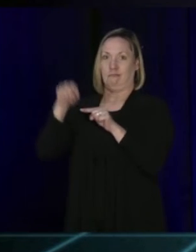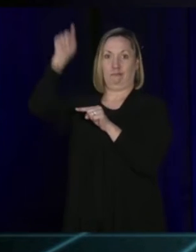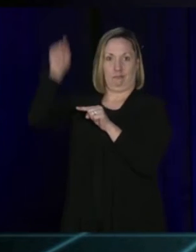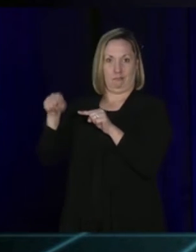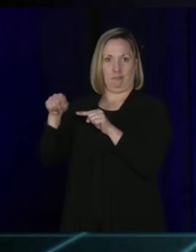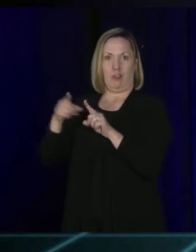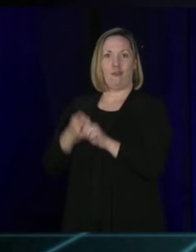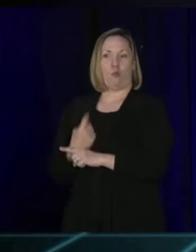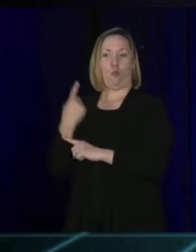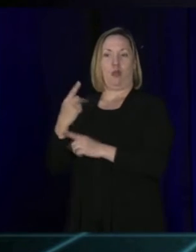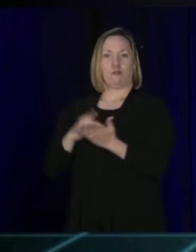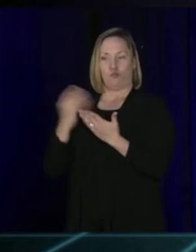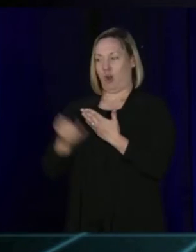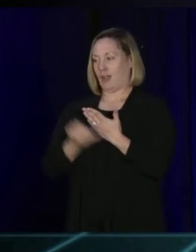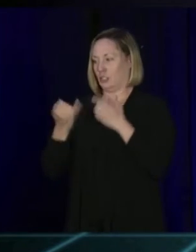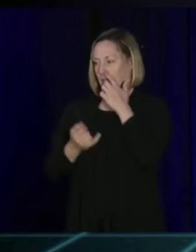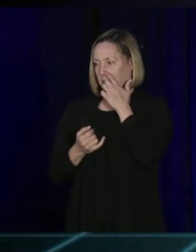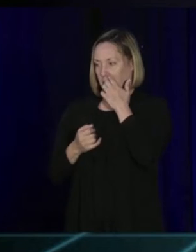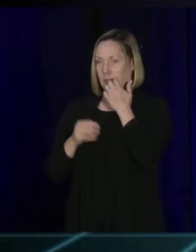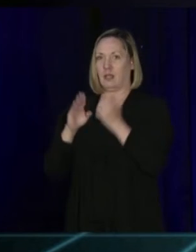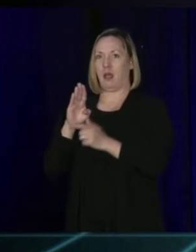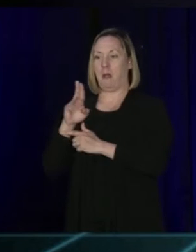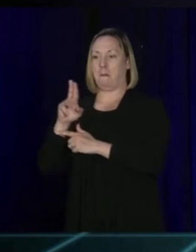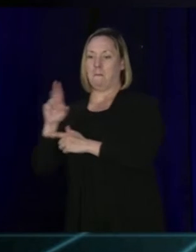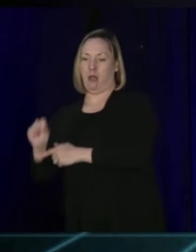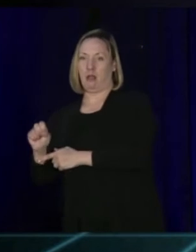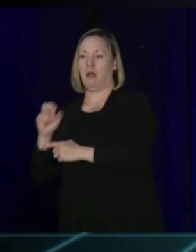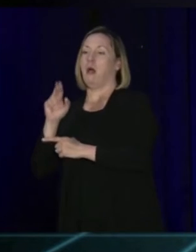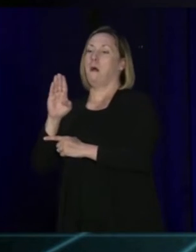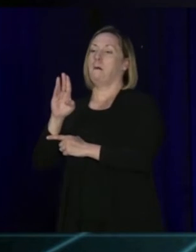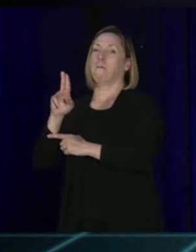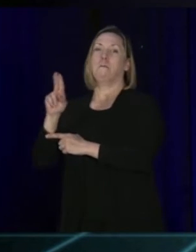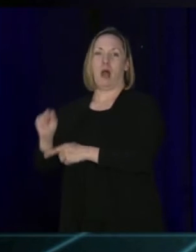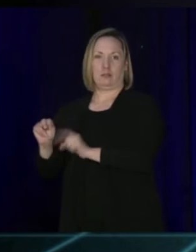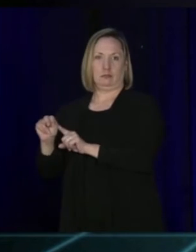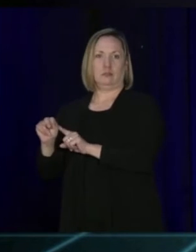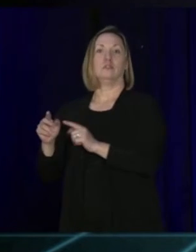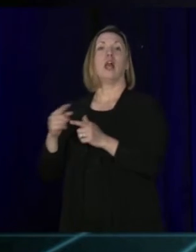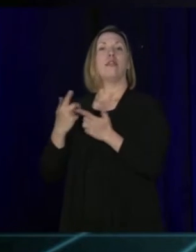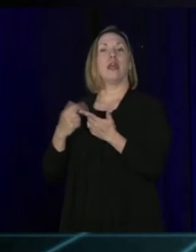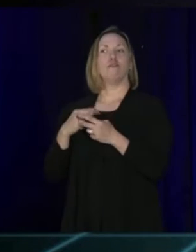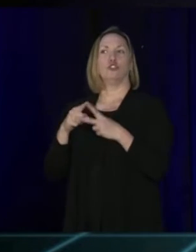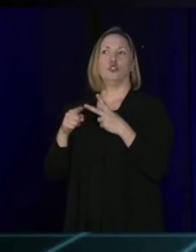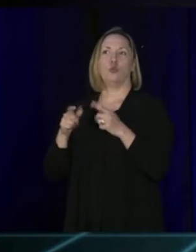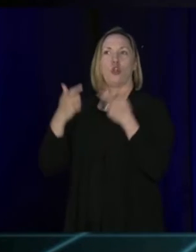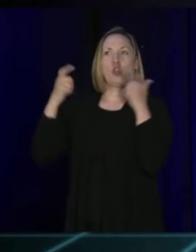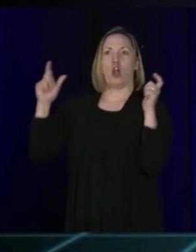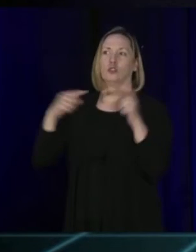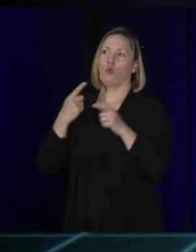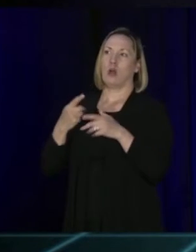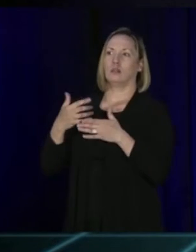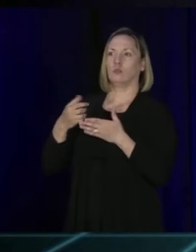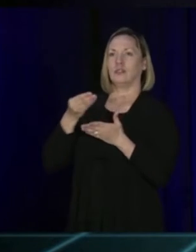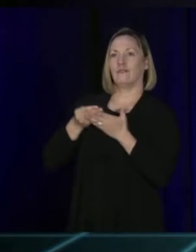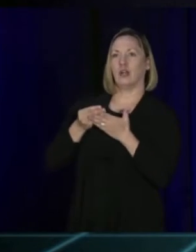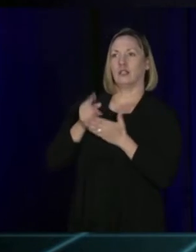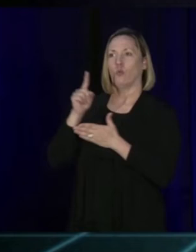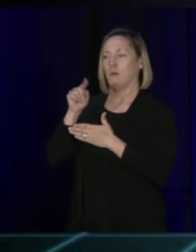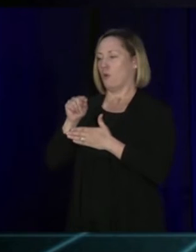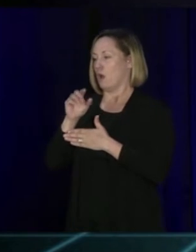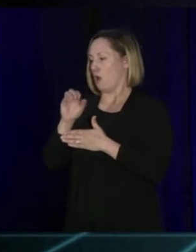Bun. And they had 2 large marketing events, basically. So one, they took funding. The other one was 1.0. And they were about a year